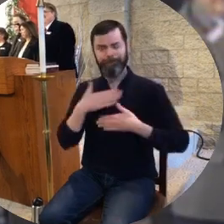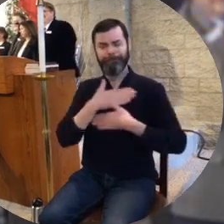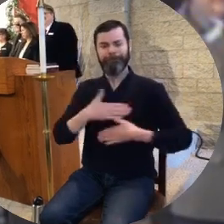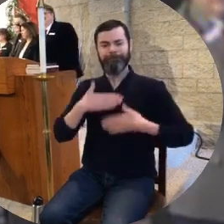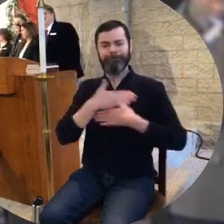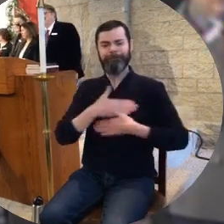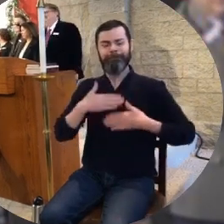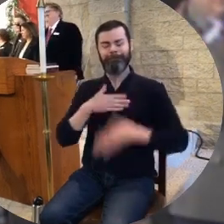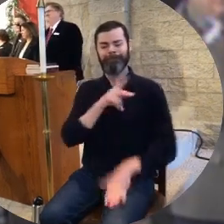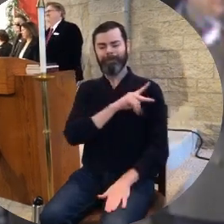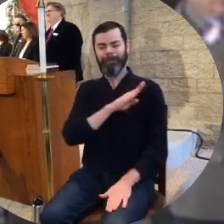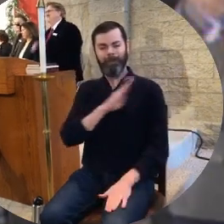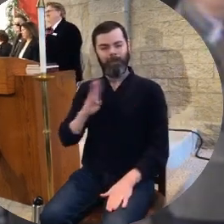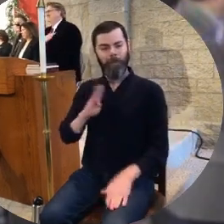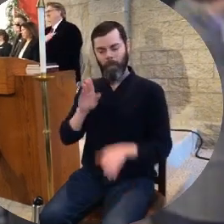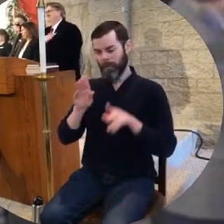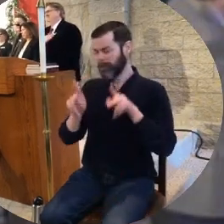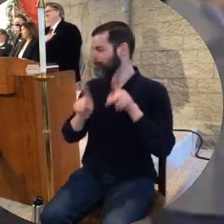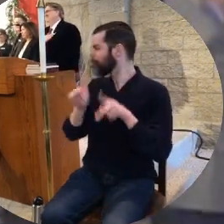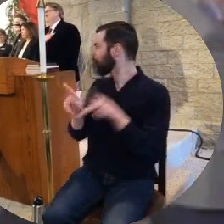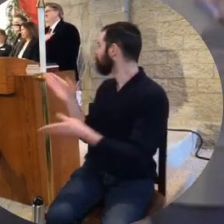Please.